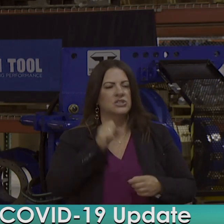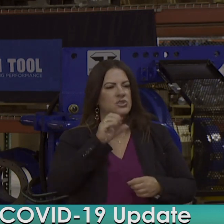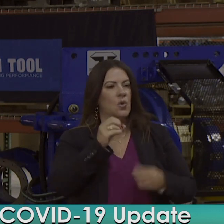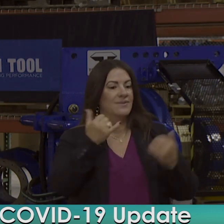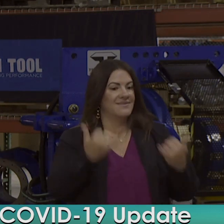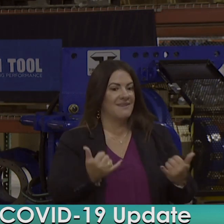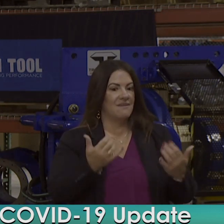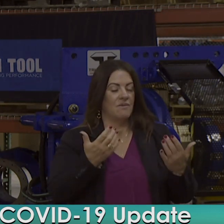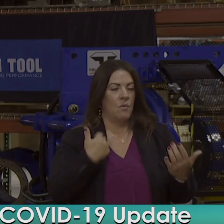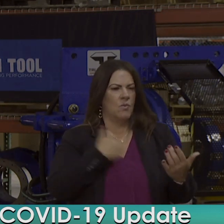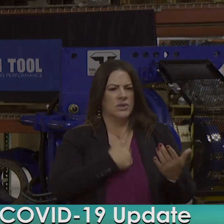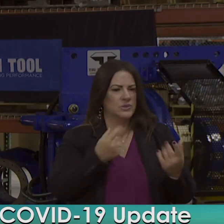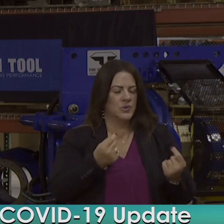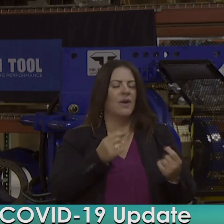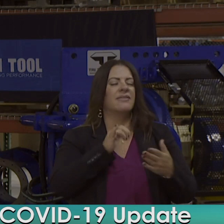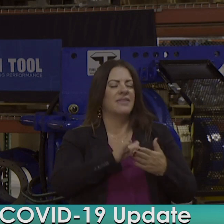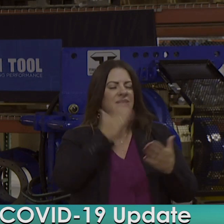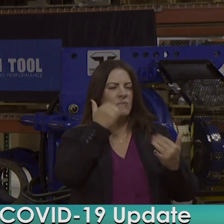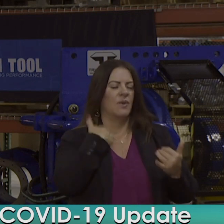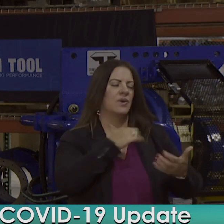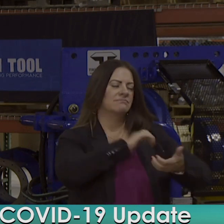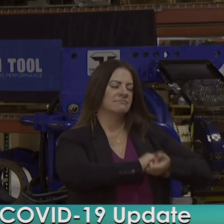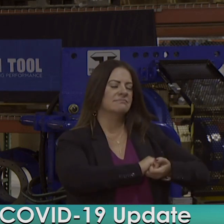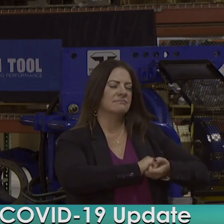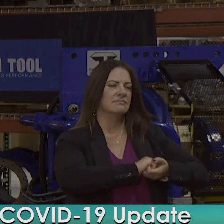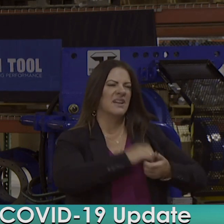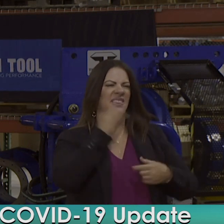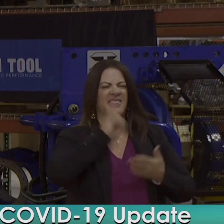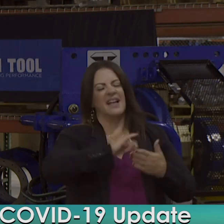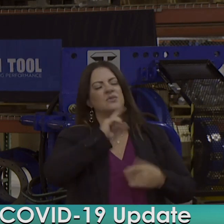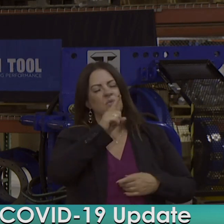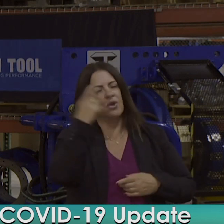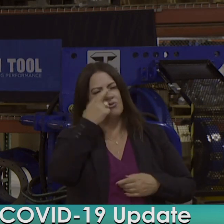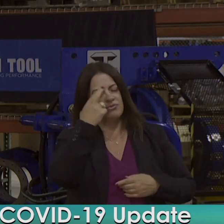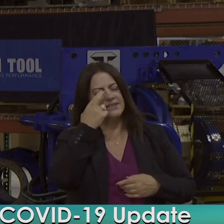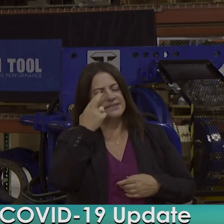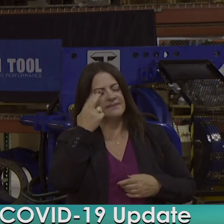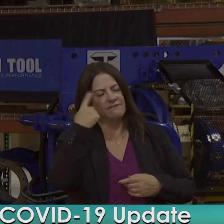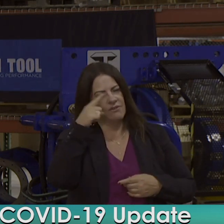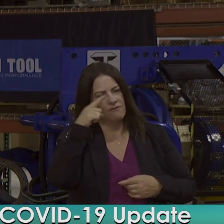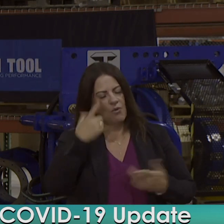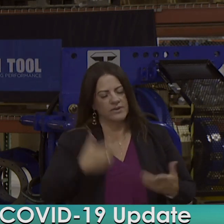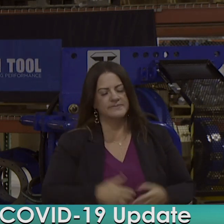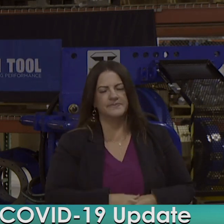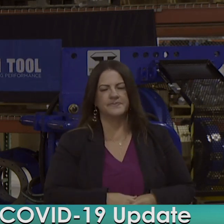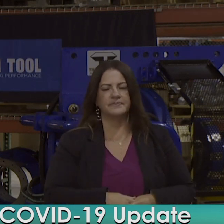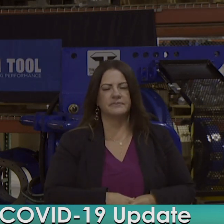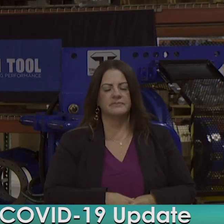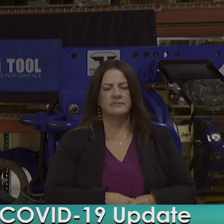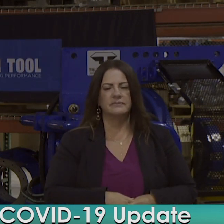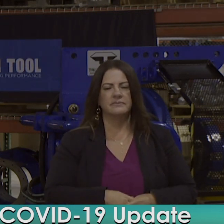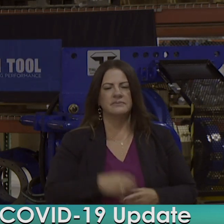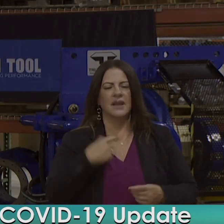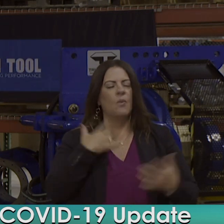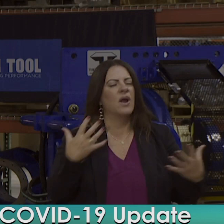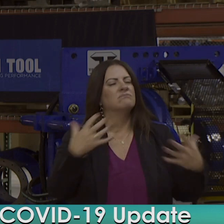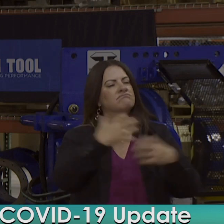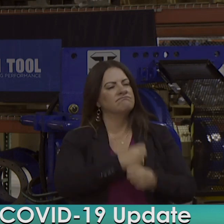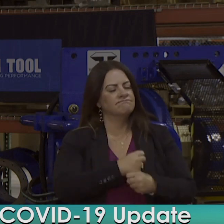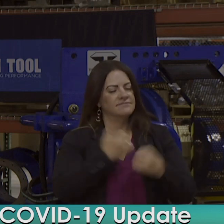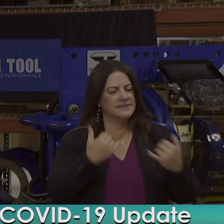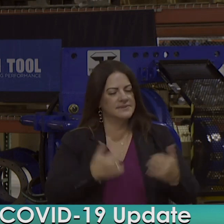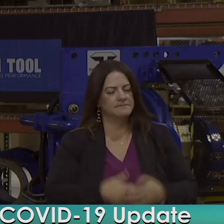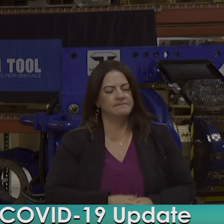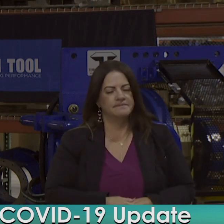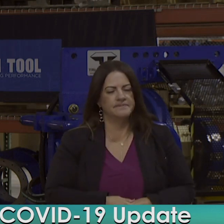and that's what this partnership really is all about. Let me just circle back and close as I began.